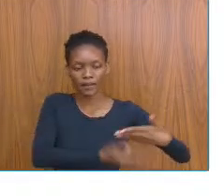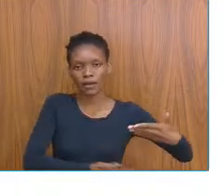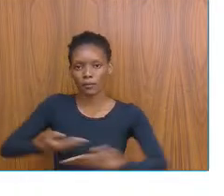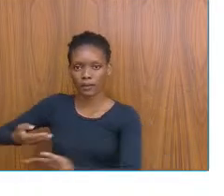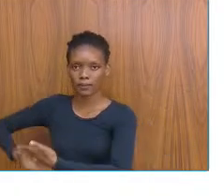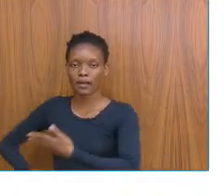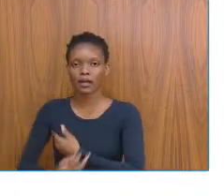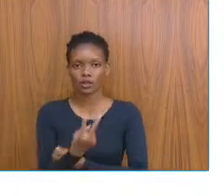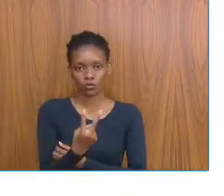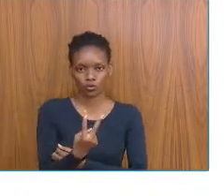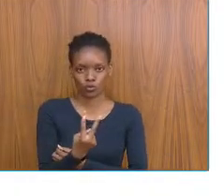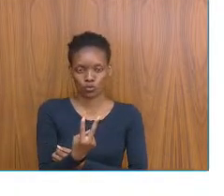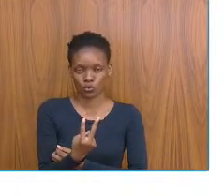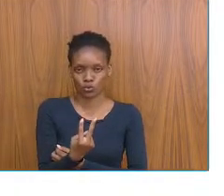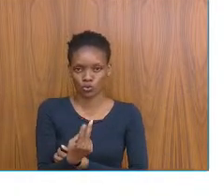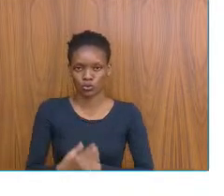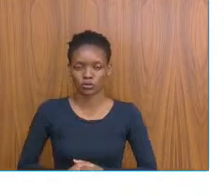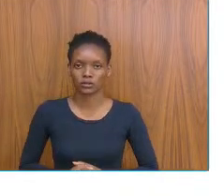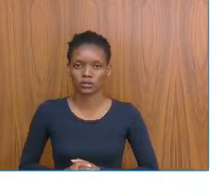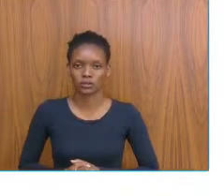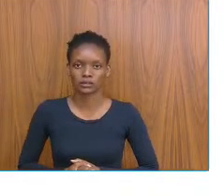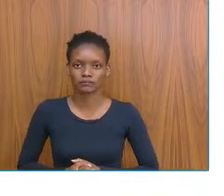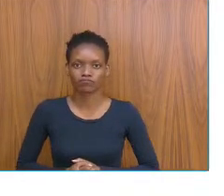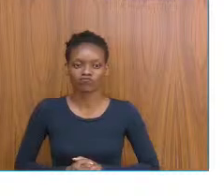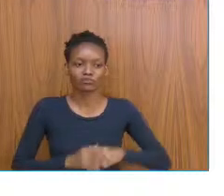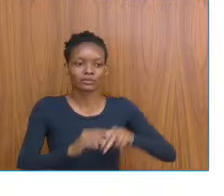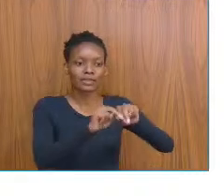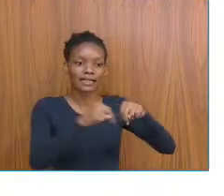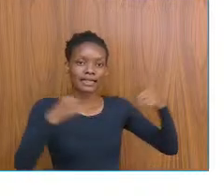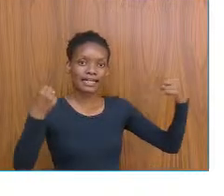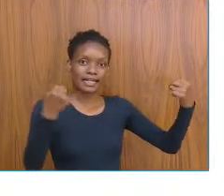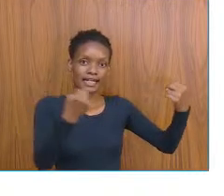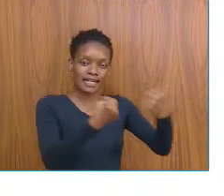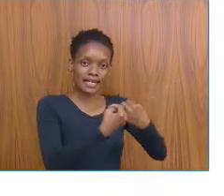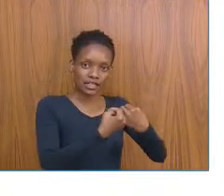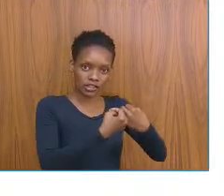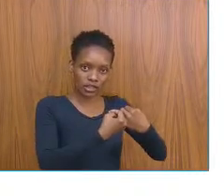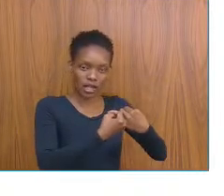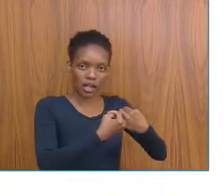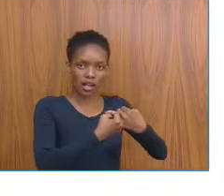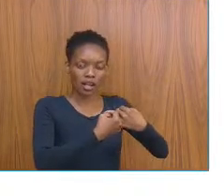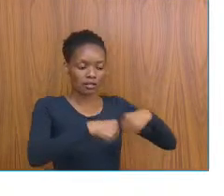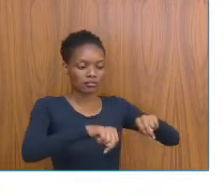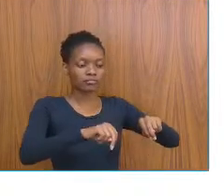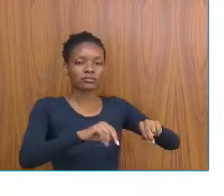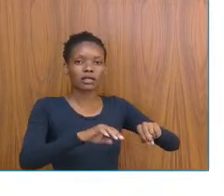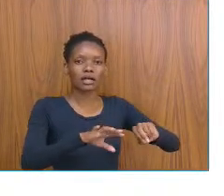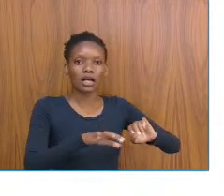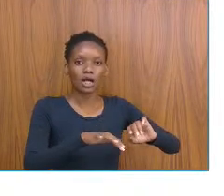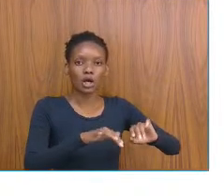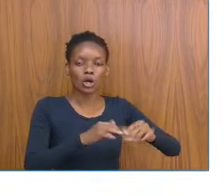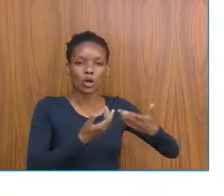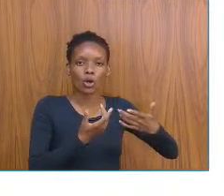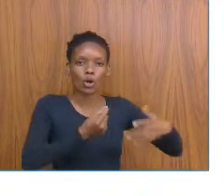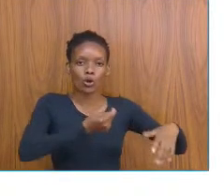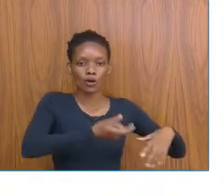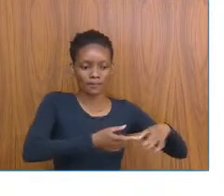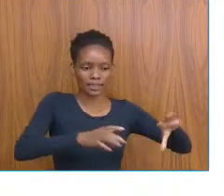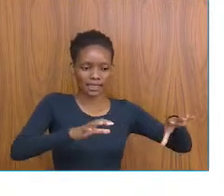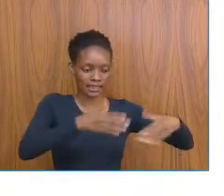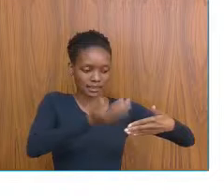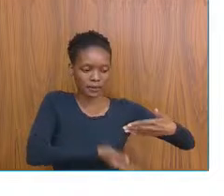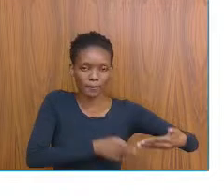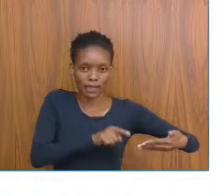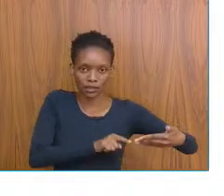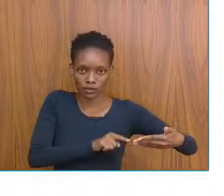papers, the national compensatory ballot and the new